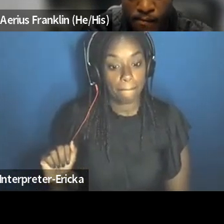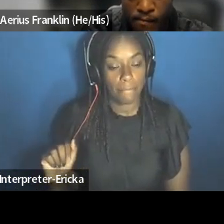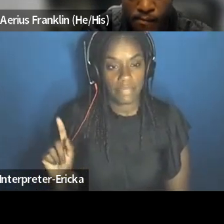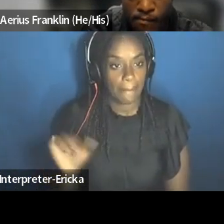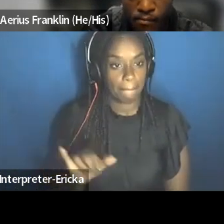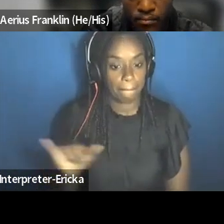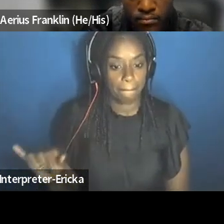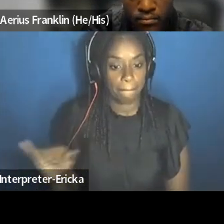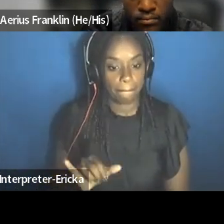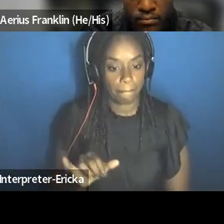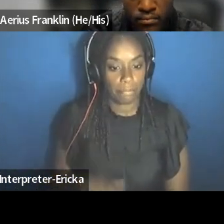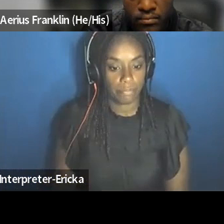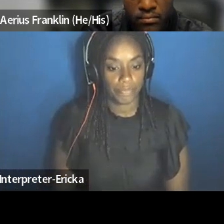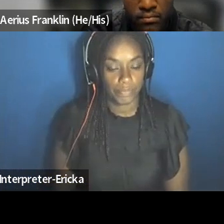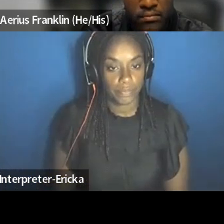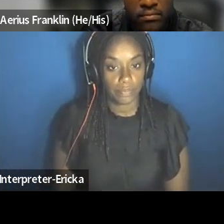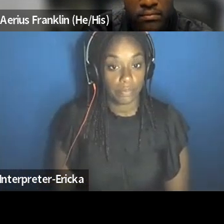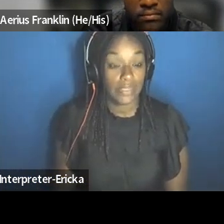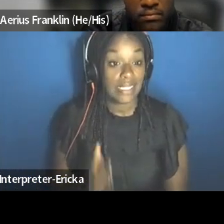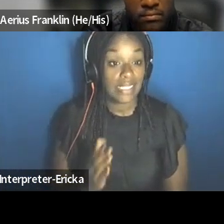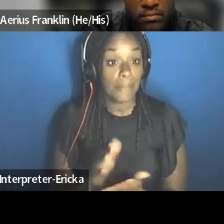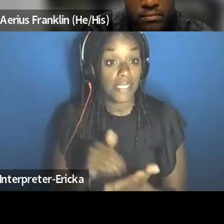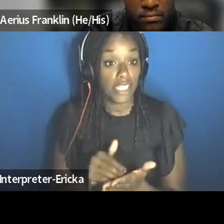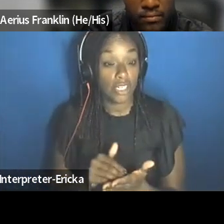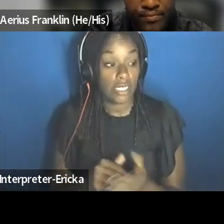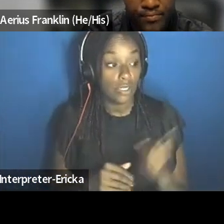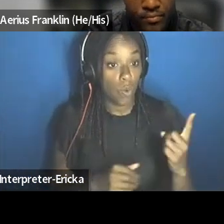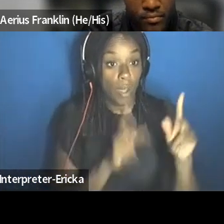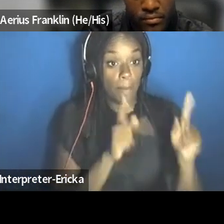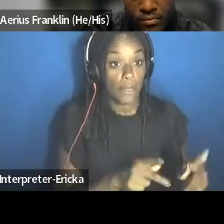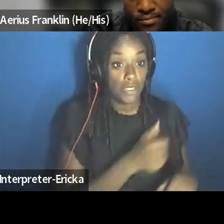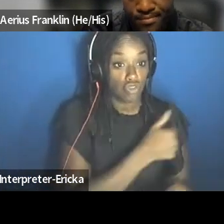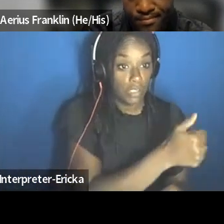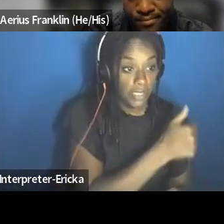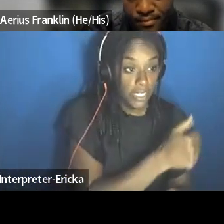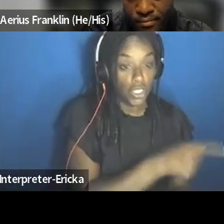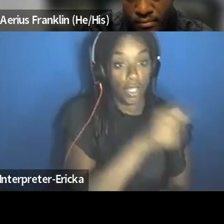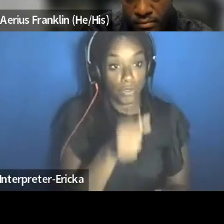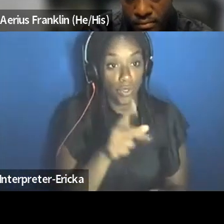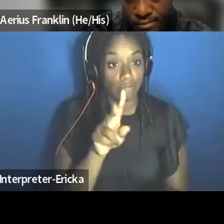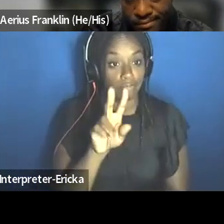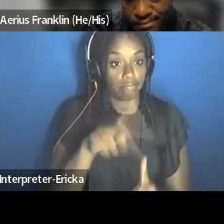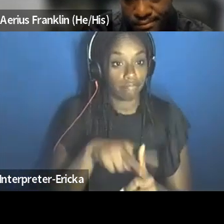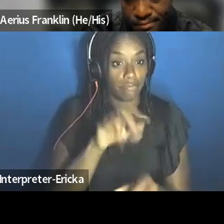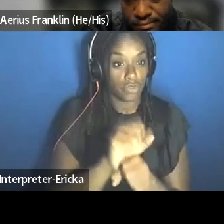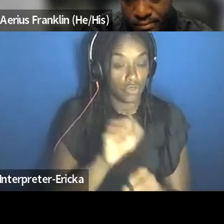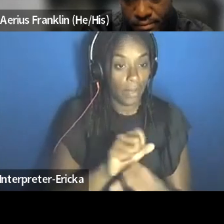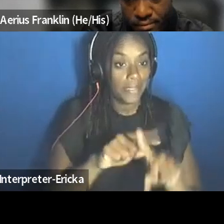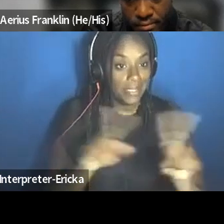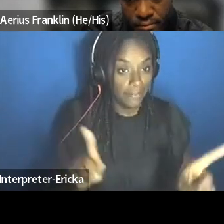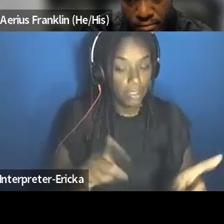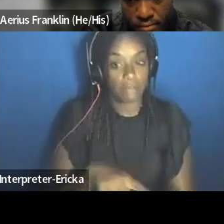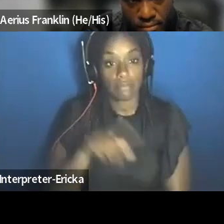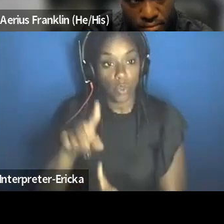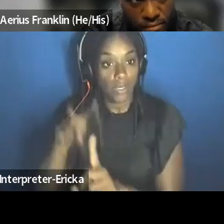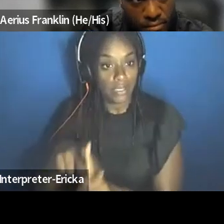those same things, where some centers are, I do transportation, I do youth, I do this. So that's going to affect how your job is,